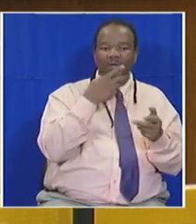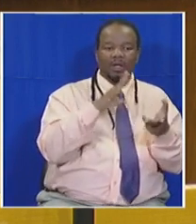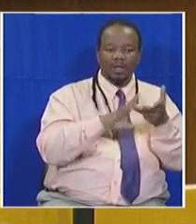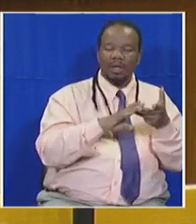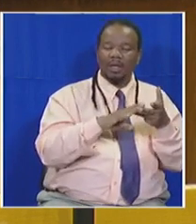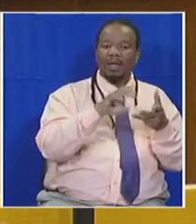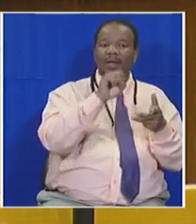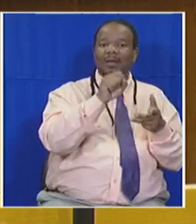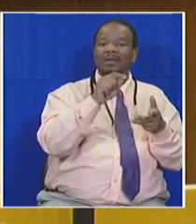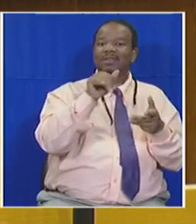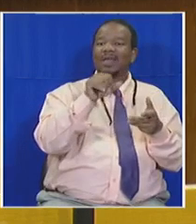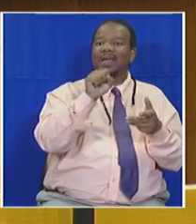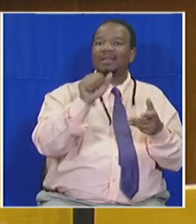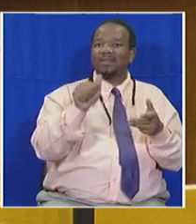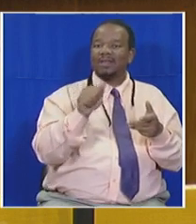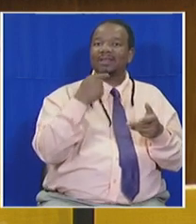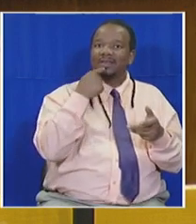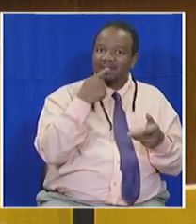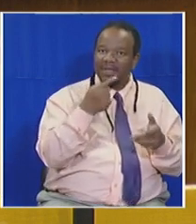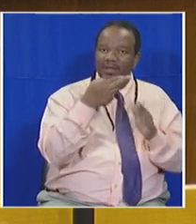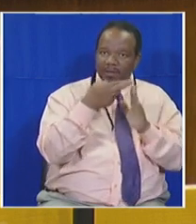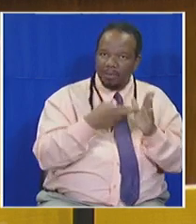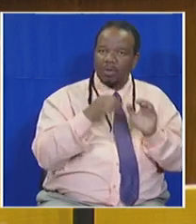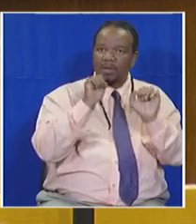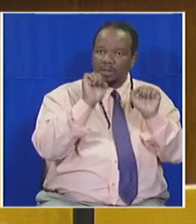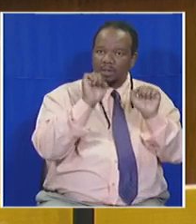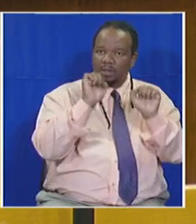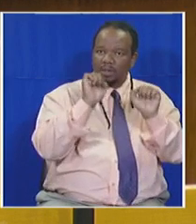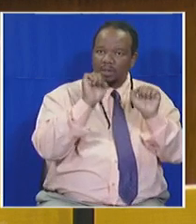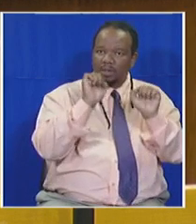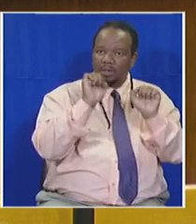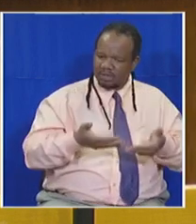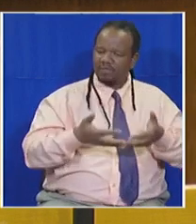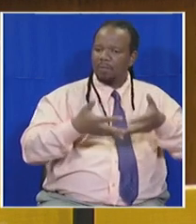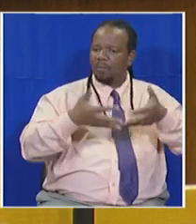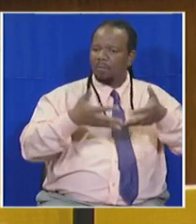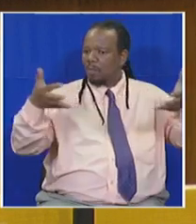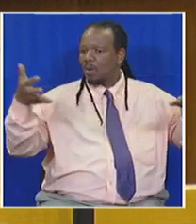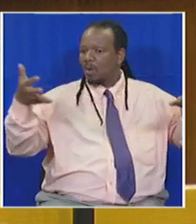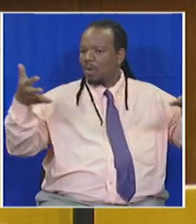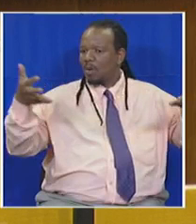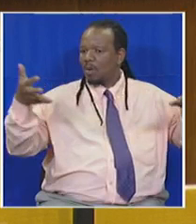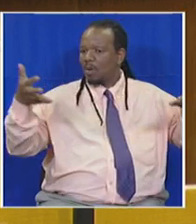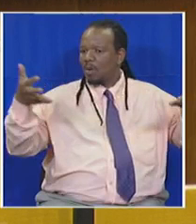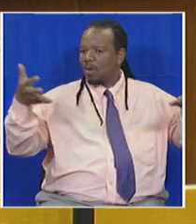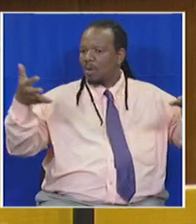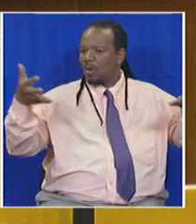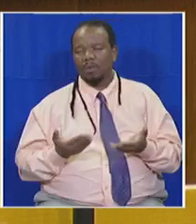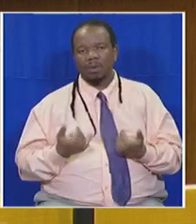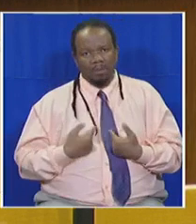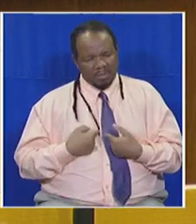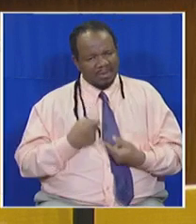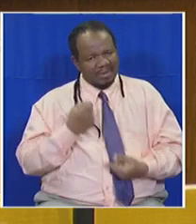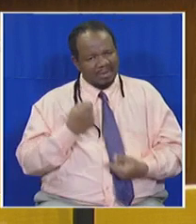report on the level of service delivery that has been extended to our people. Now, I don't understand, because I think